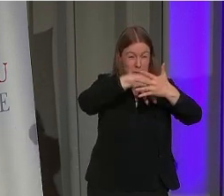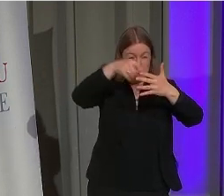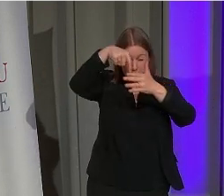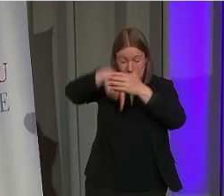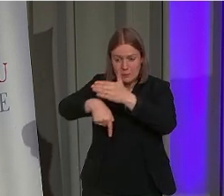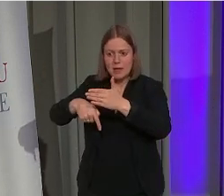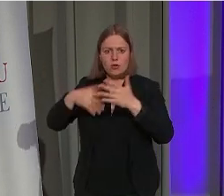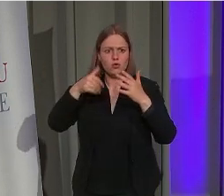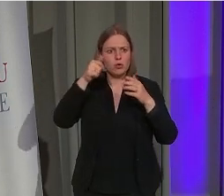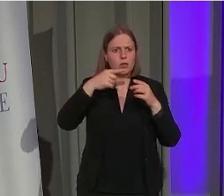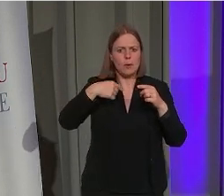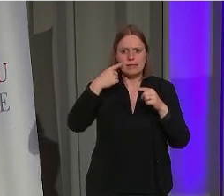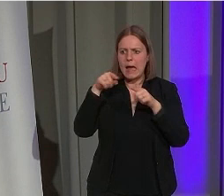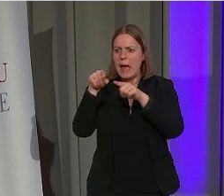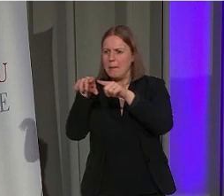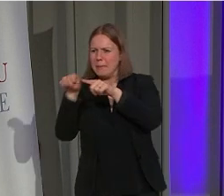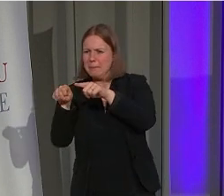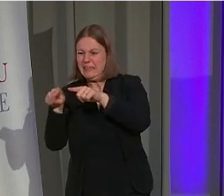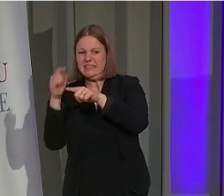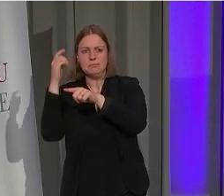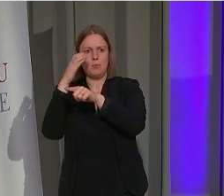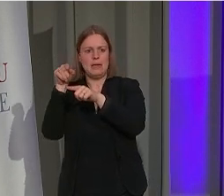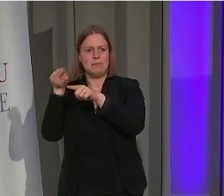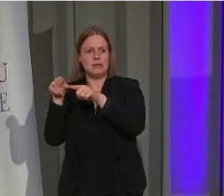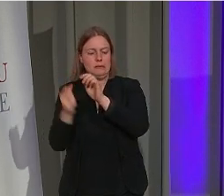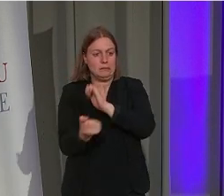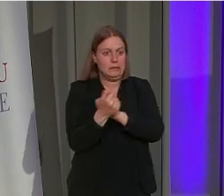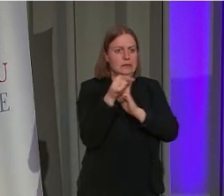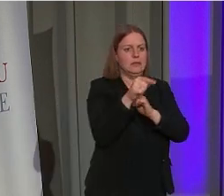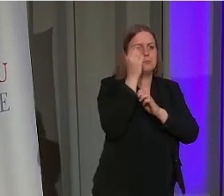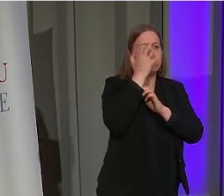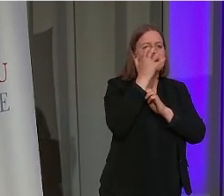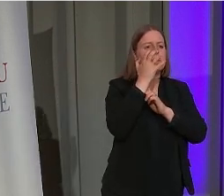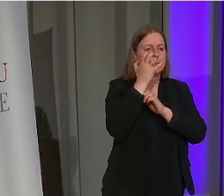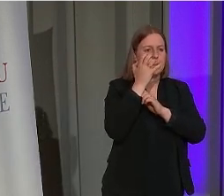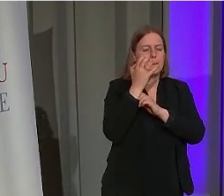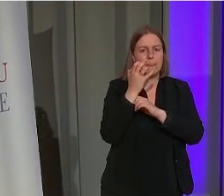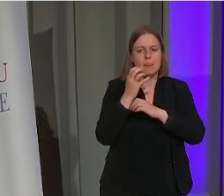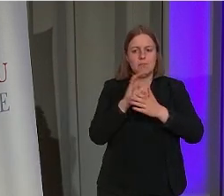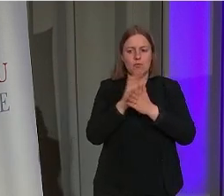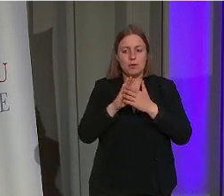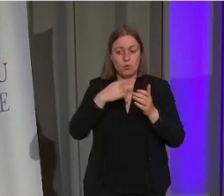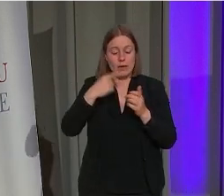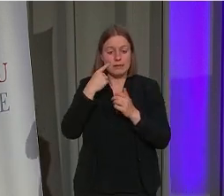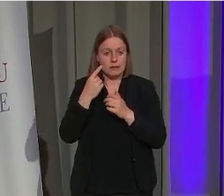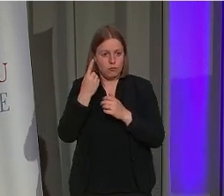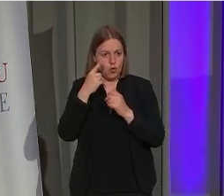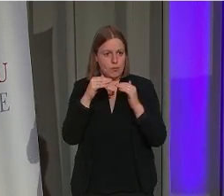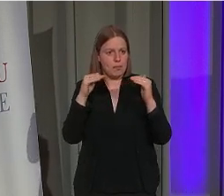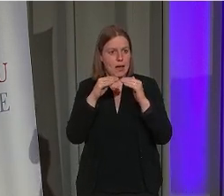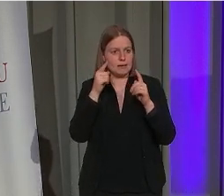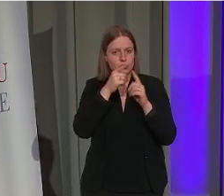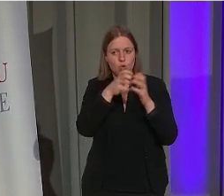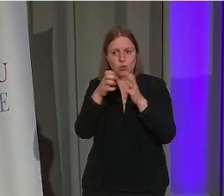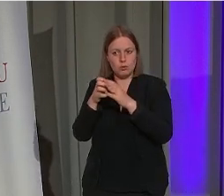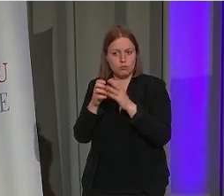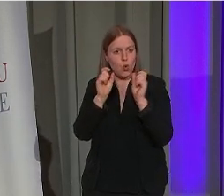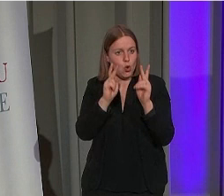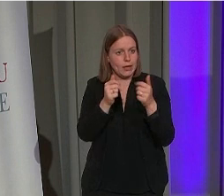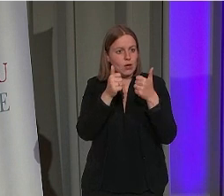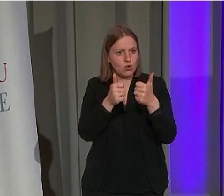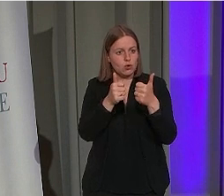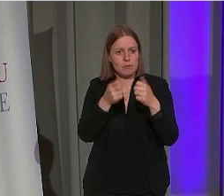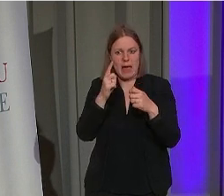but by creating this overview, lacks are identified, and we see that